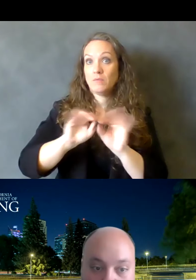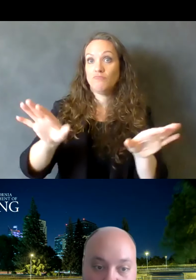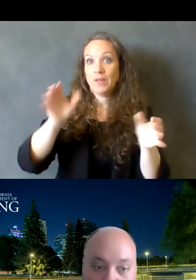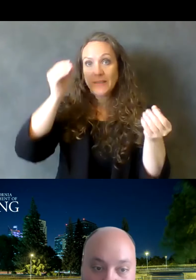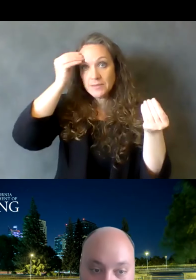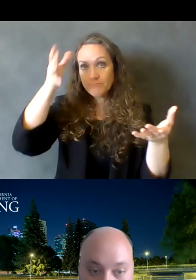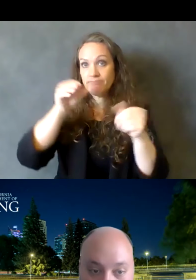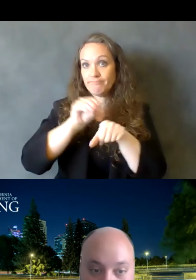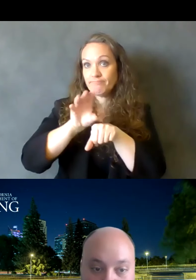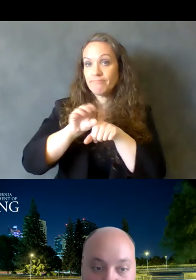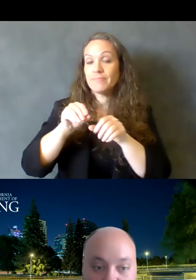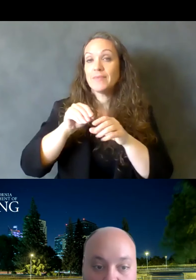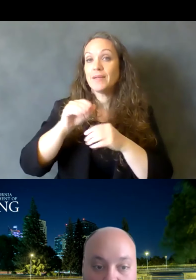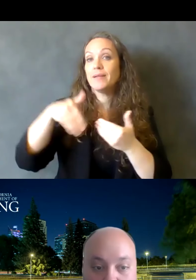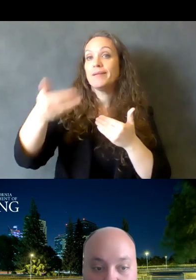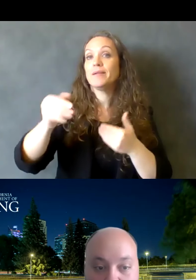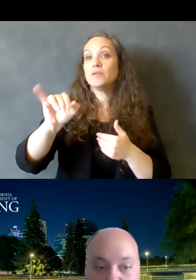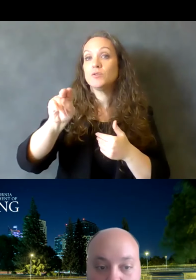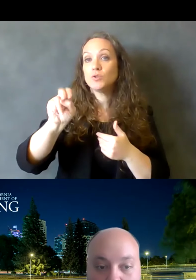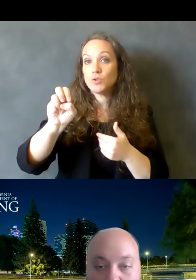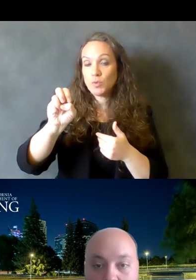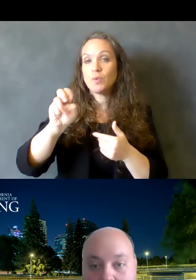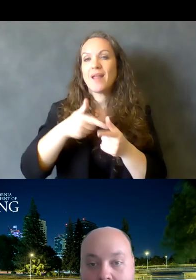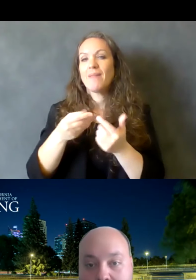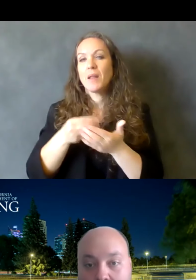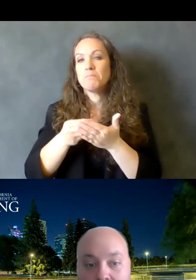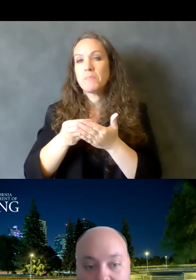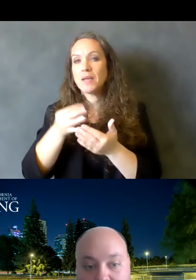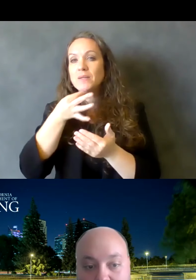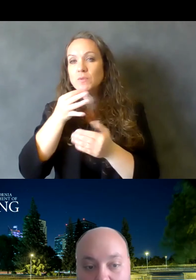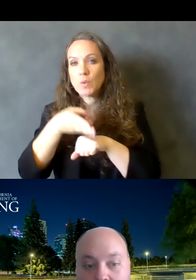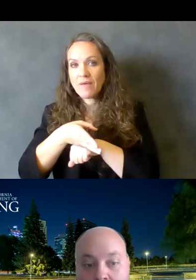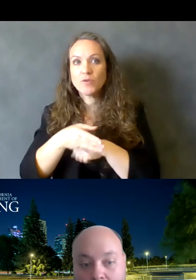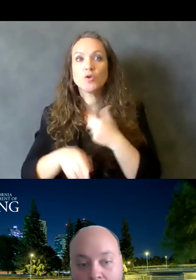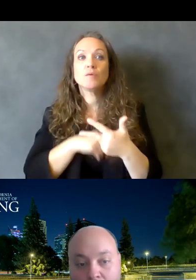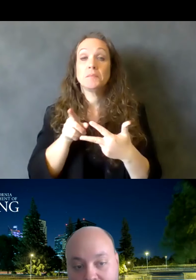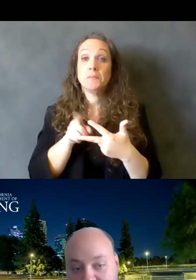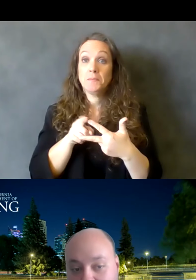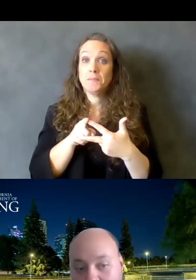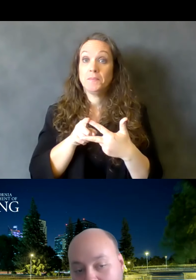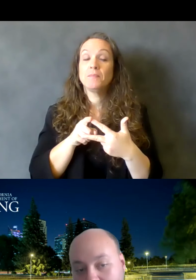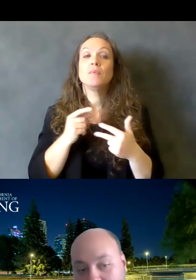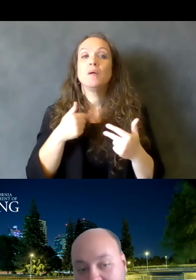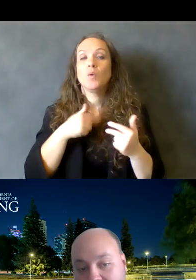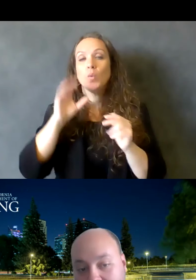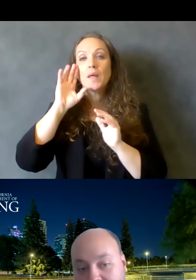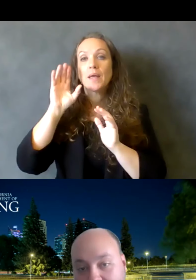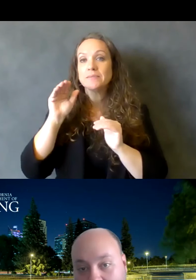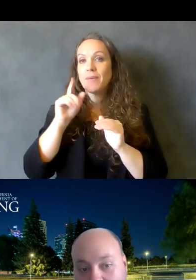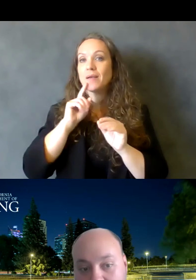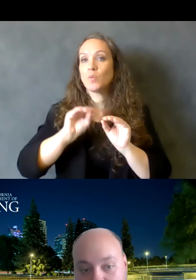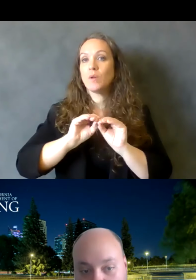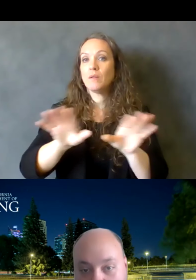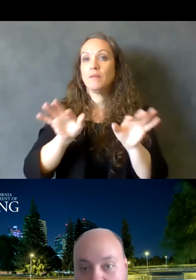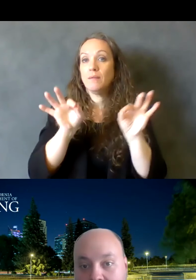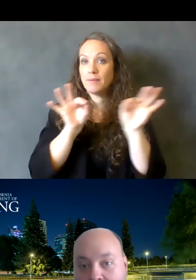again, distributions will follow shortly thereafter. And our American Rescue Plan, we estimate we will release guidance